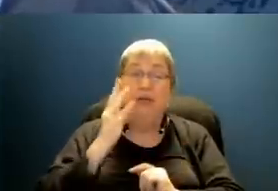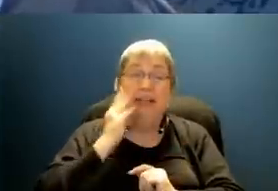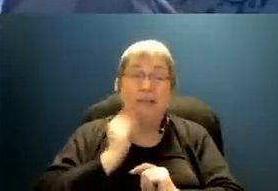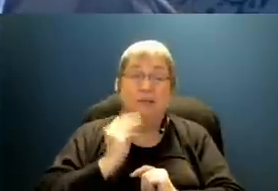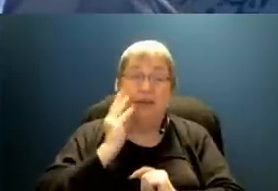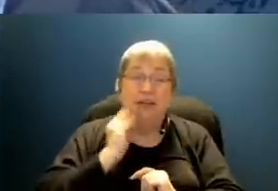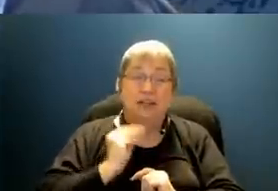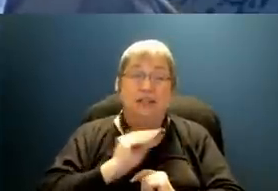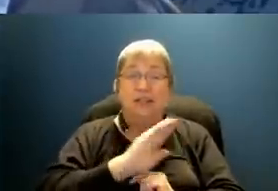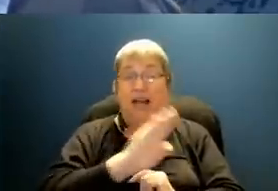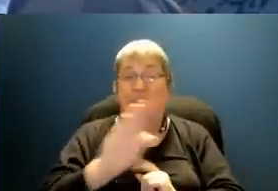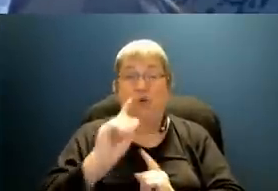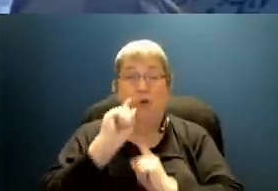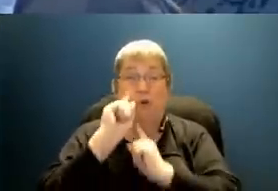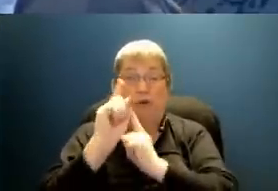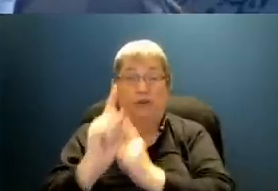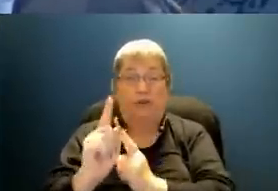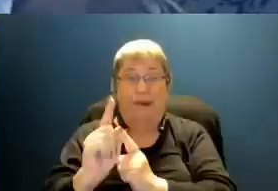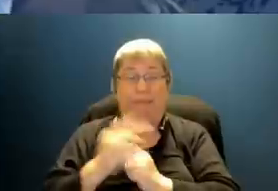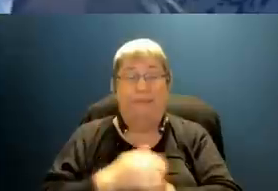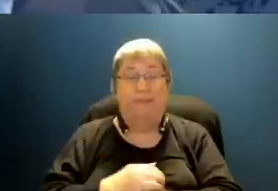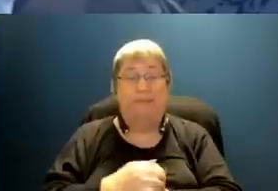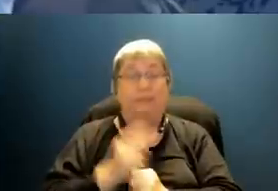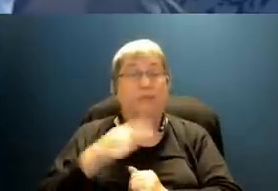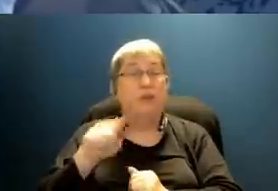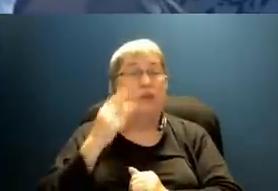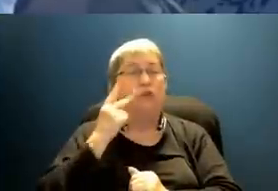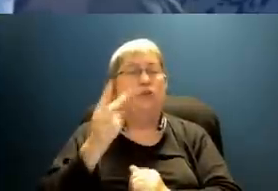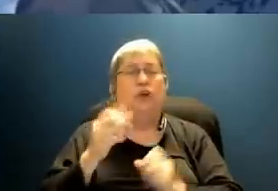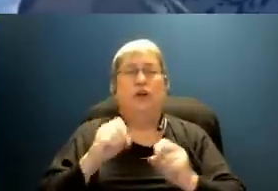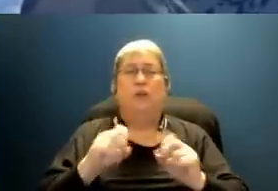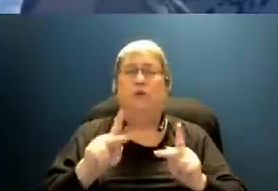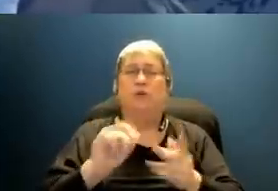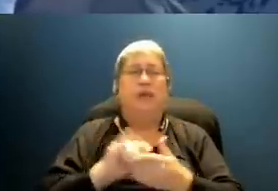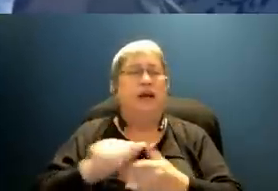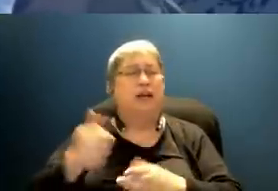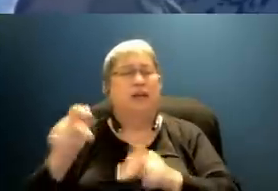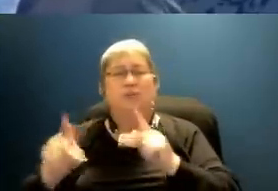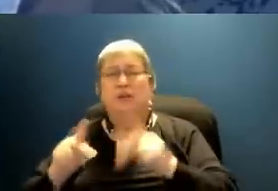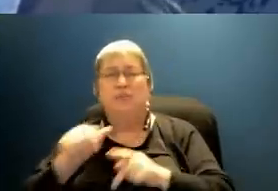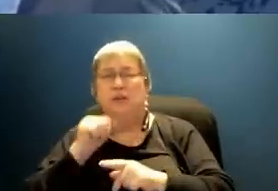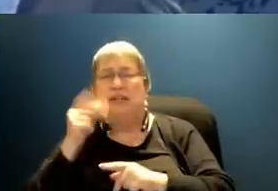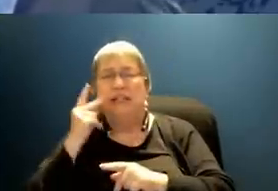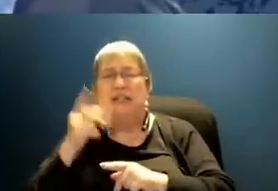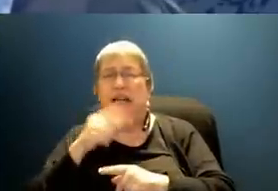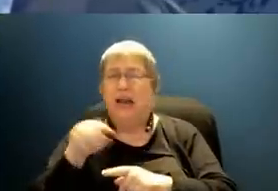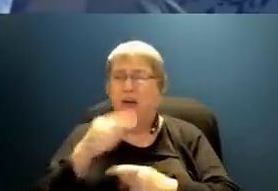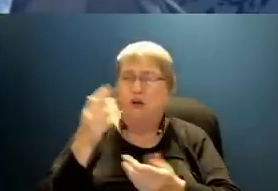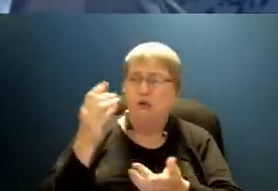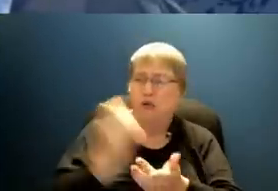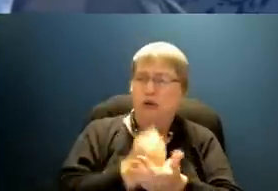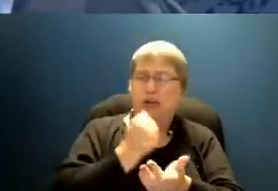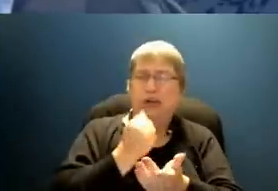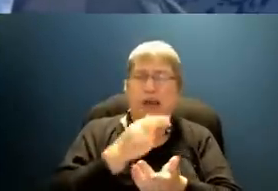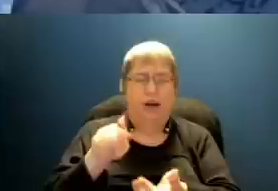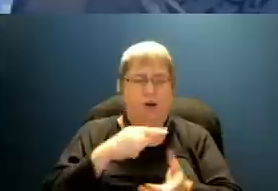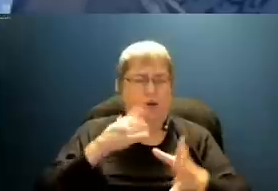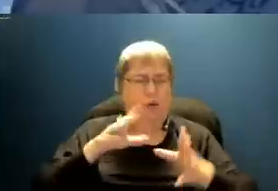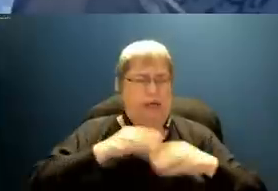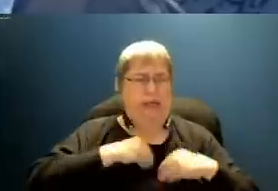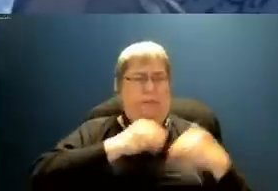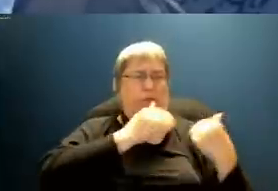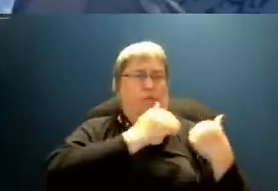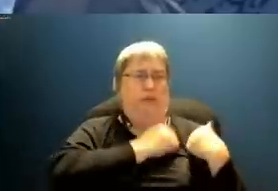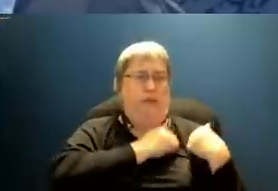goals. You saw an opportunity that others didn't see, and you took it and held yourself accountable to that commitment